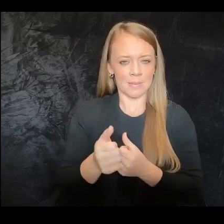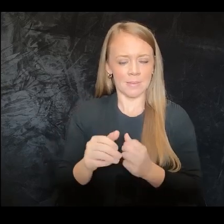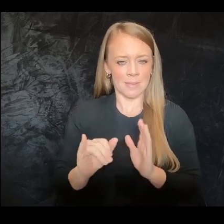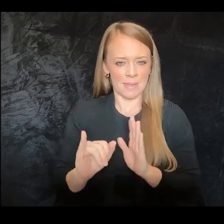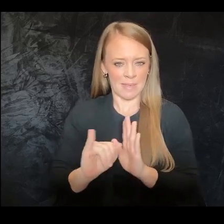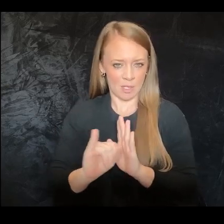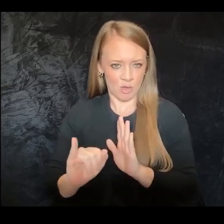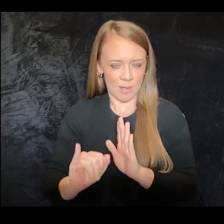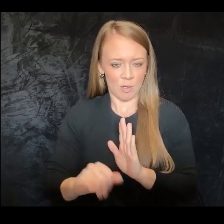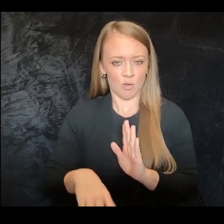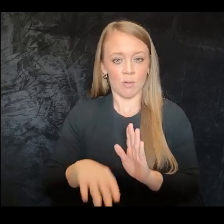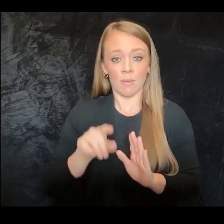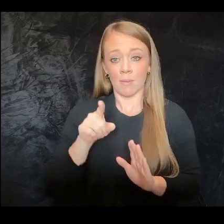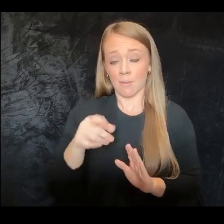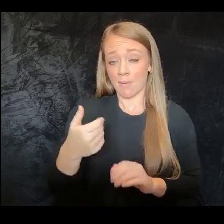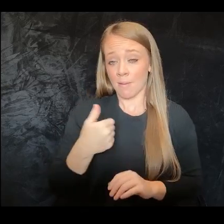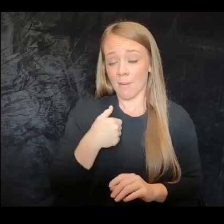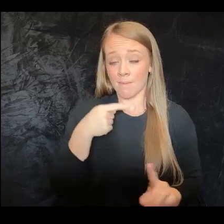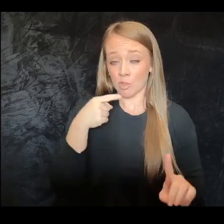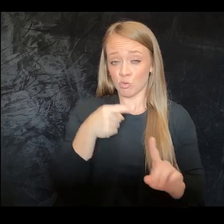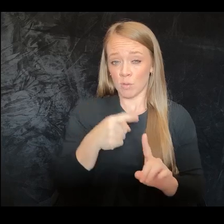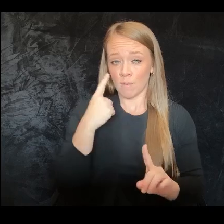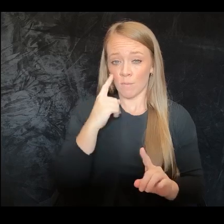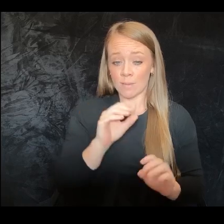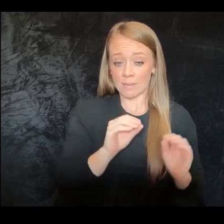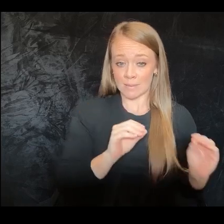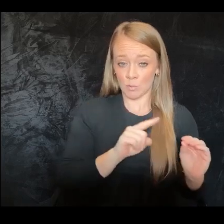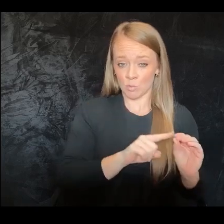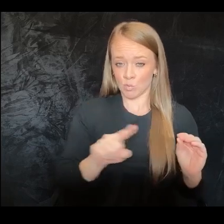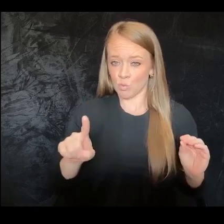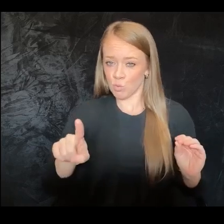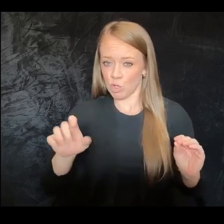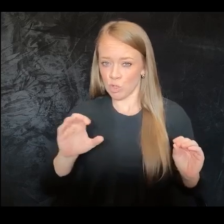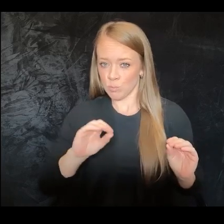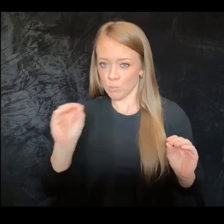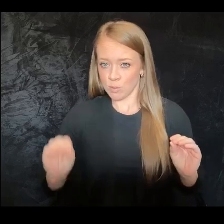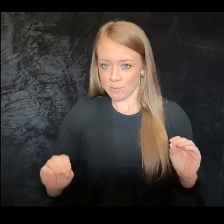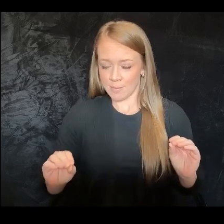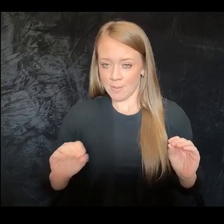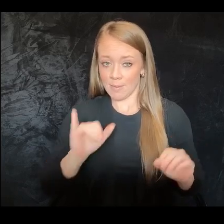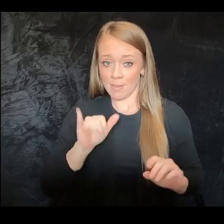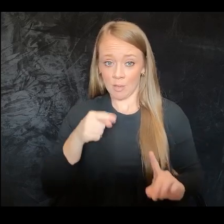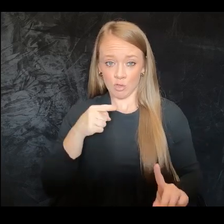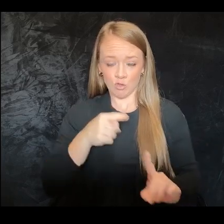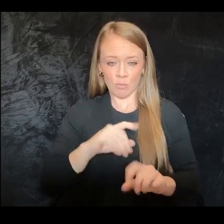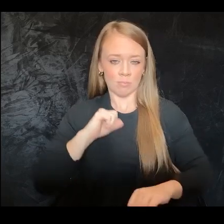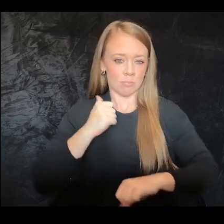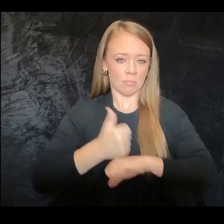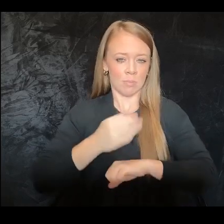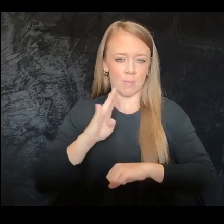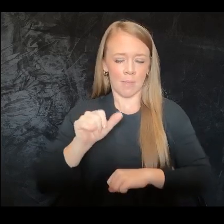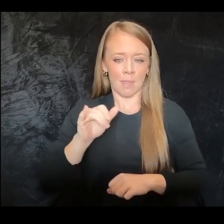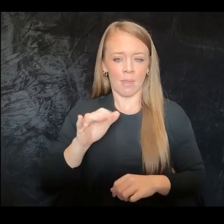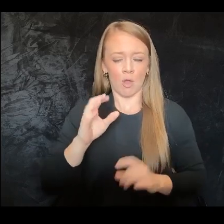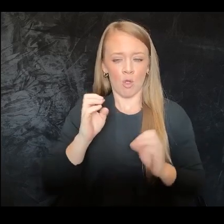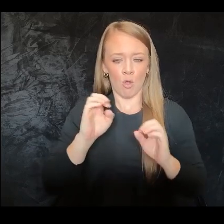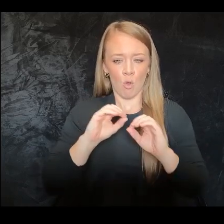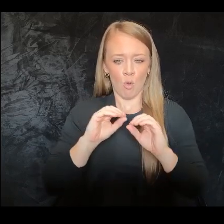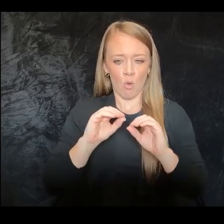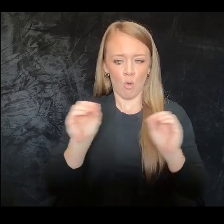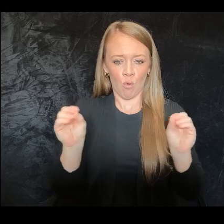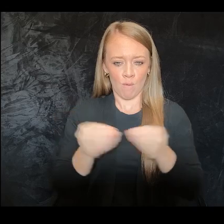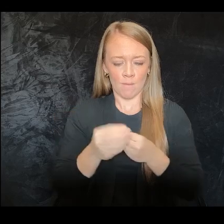have targets that are 0 or 100%, and this target is set by the Office of Special